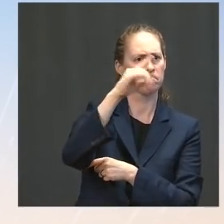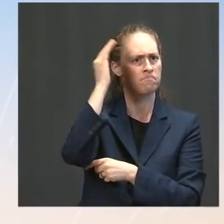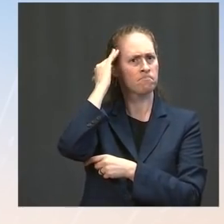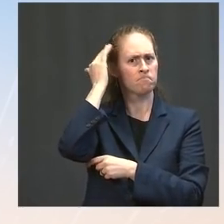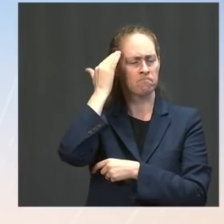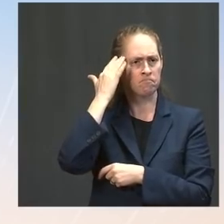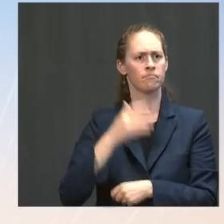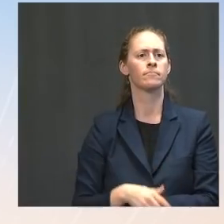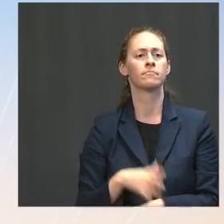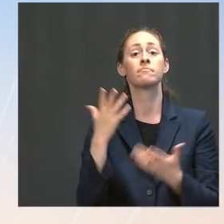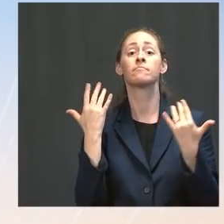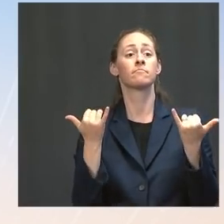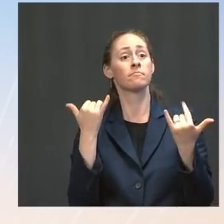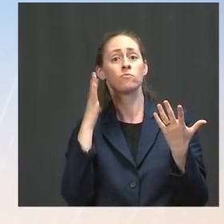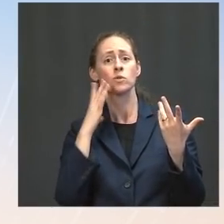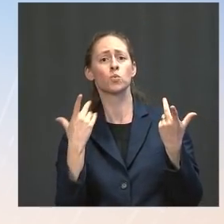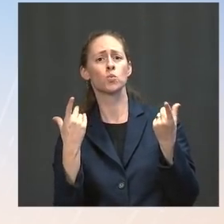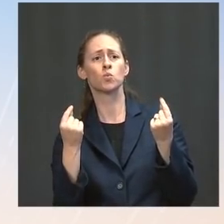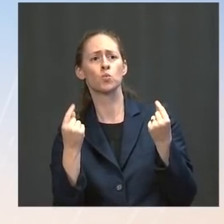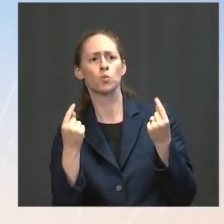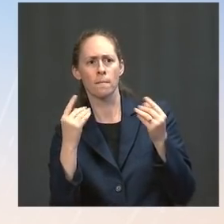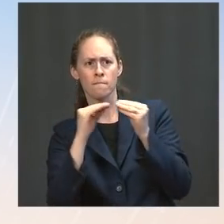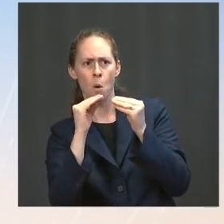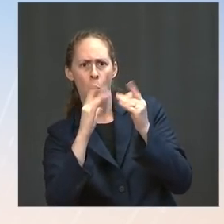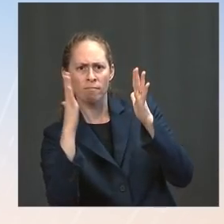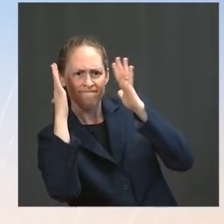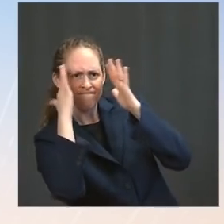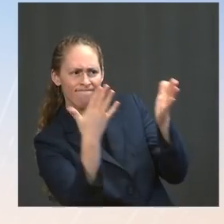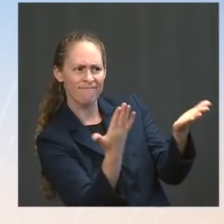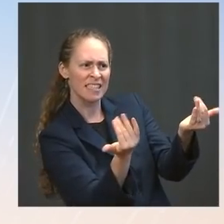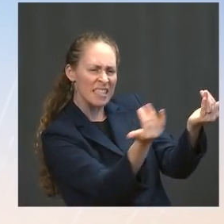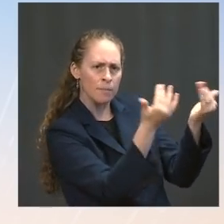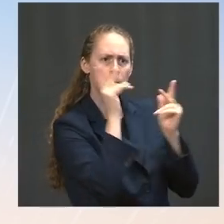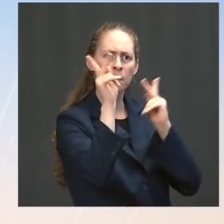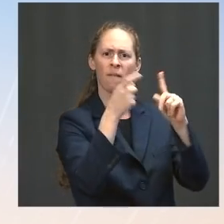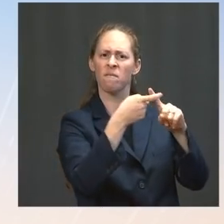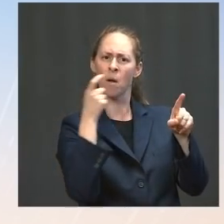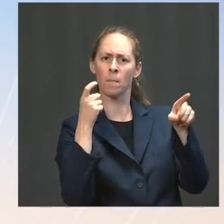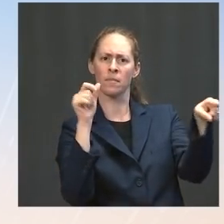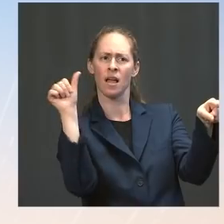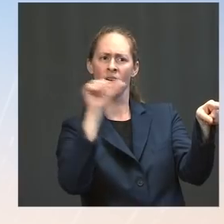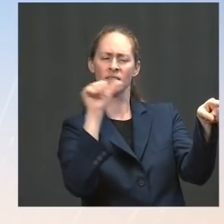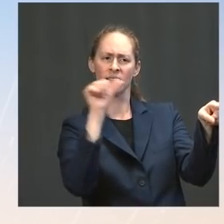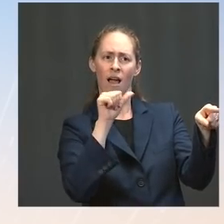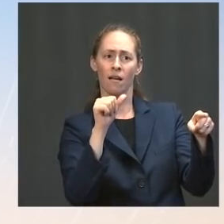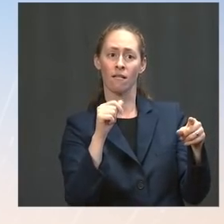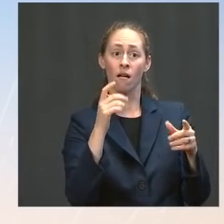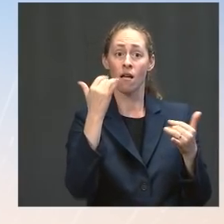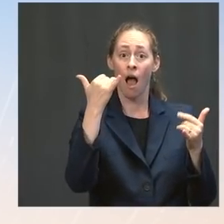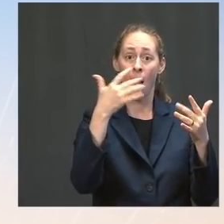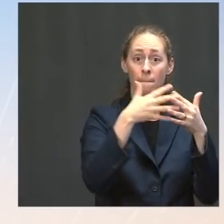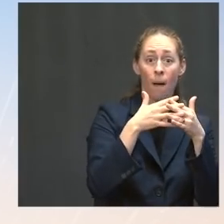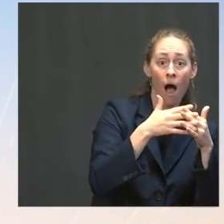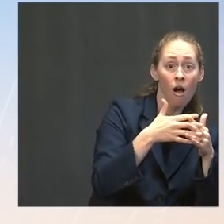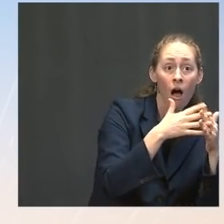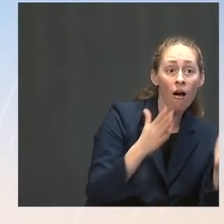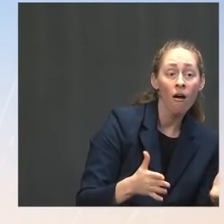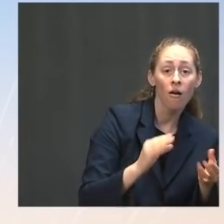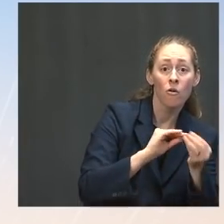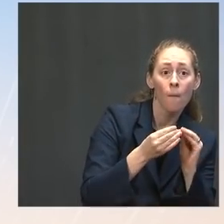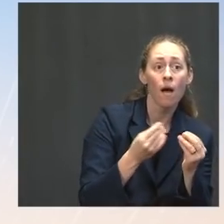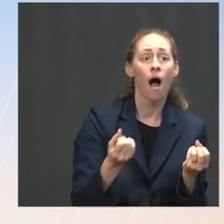American citizens and our Afghan partners, allies out of the country, and that's what we are working to deliver on. The Fed has